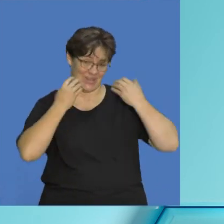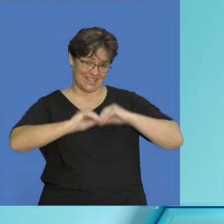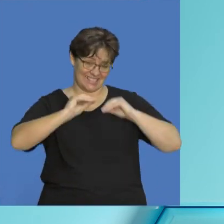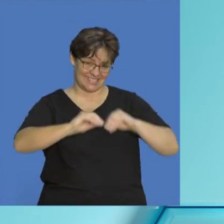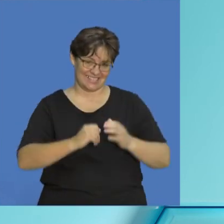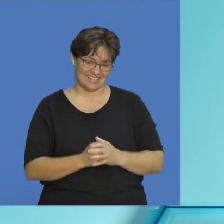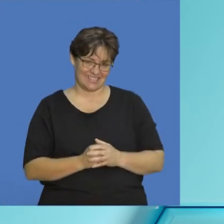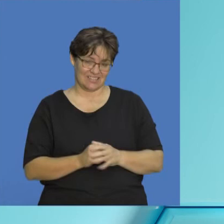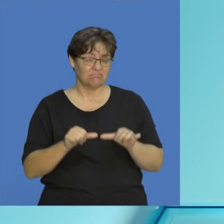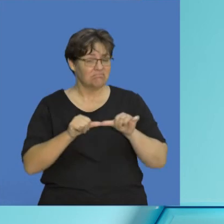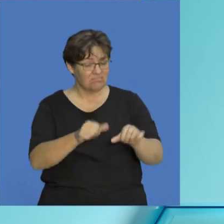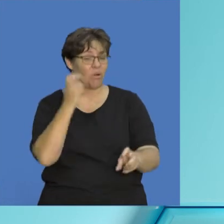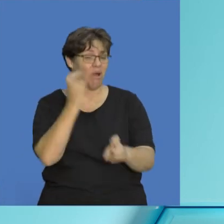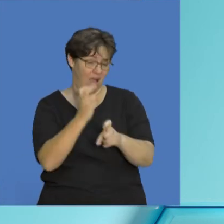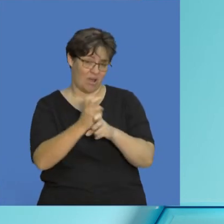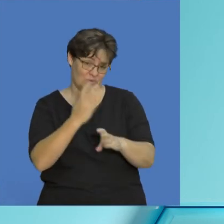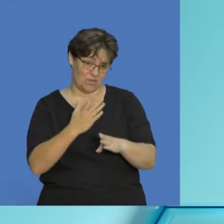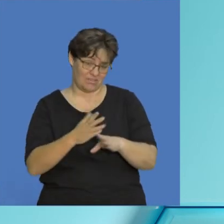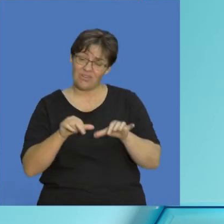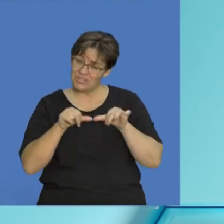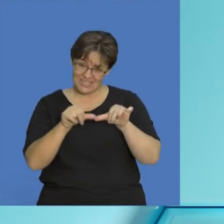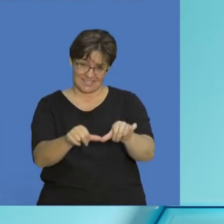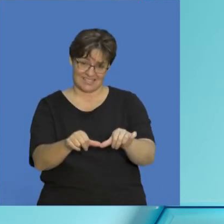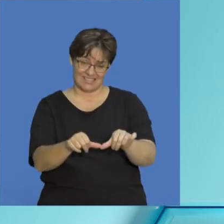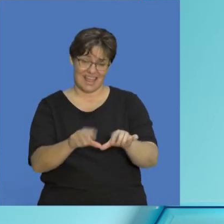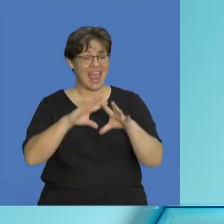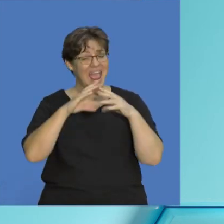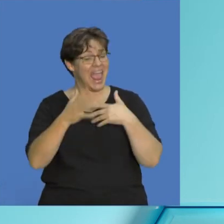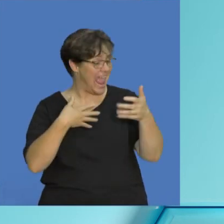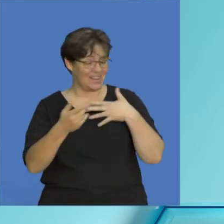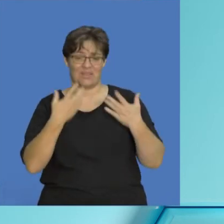mathematics. I hope you enjoy the lesson. Keep working